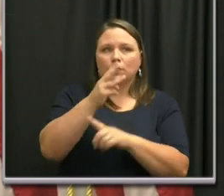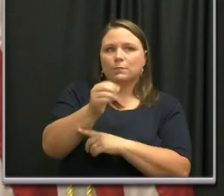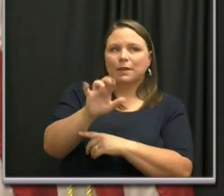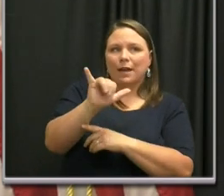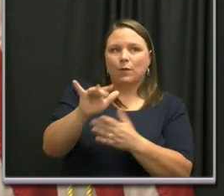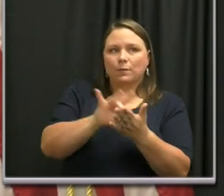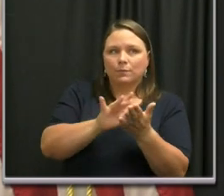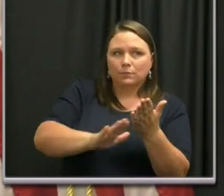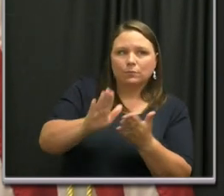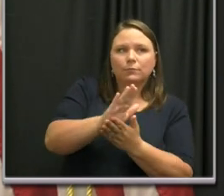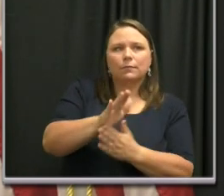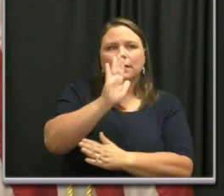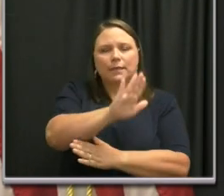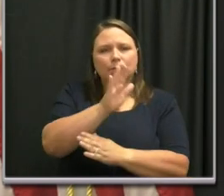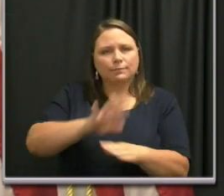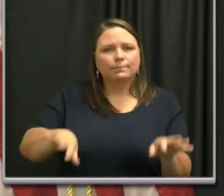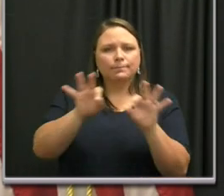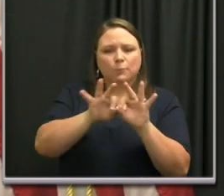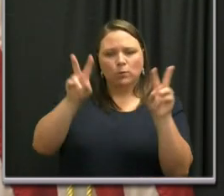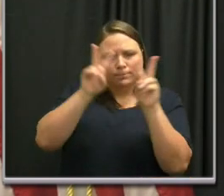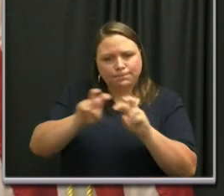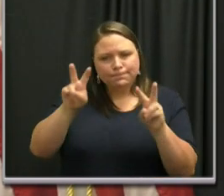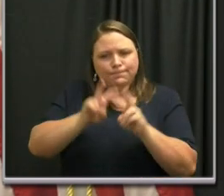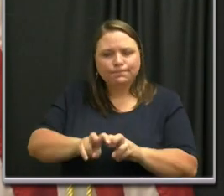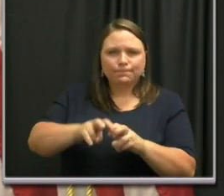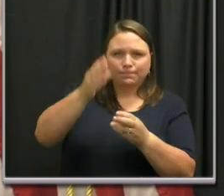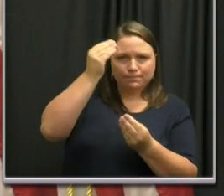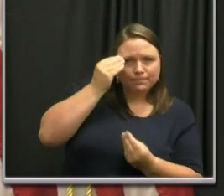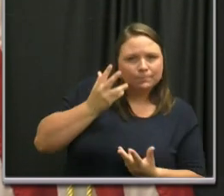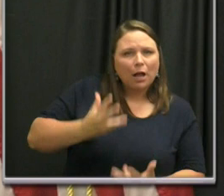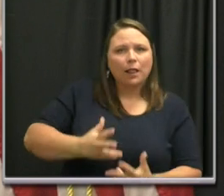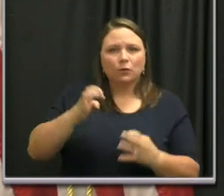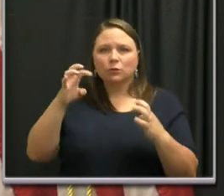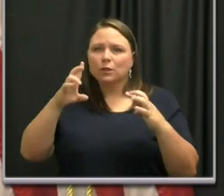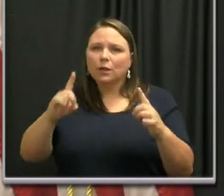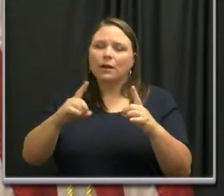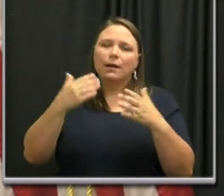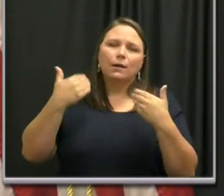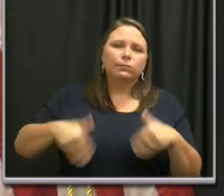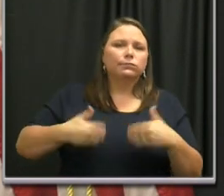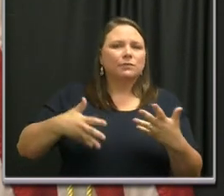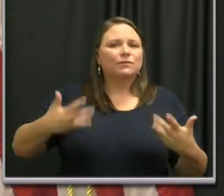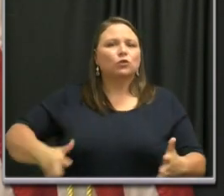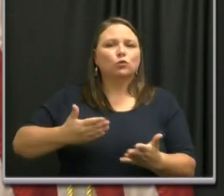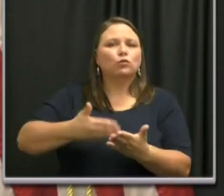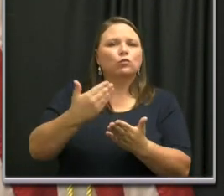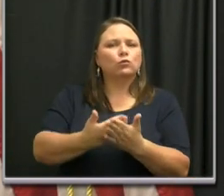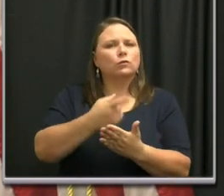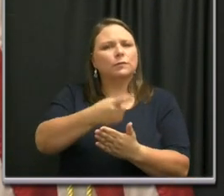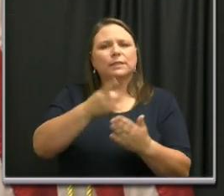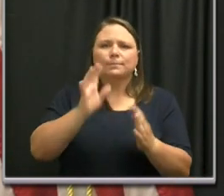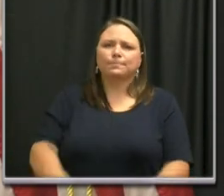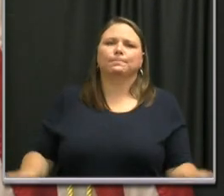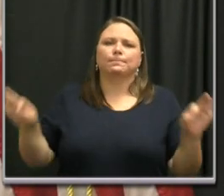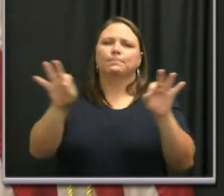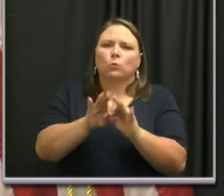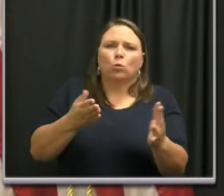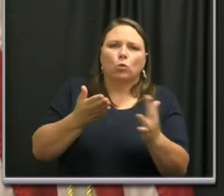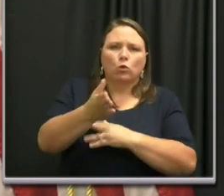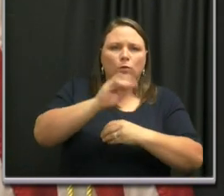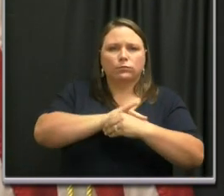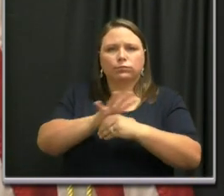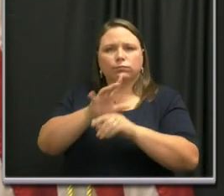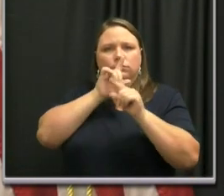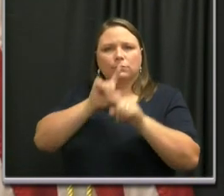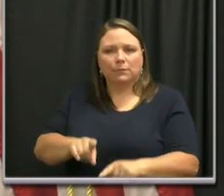College, whose thoughtful insights as a community leader and educator have proved indispensable throughout our